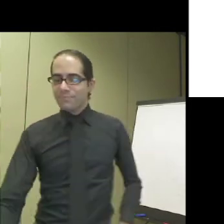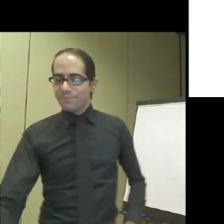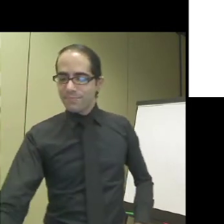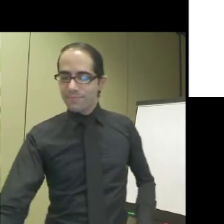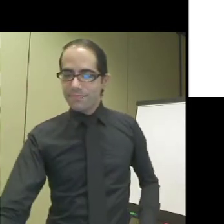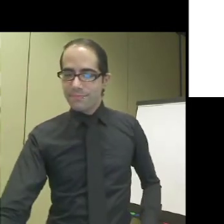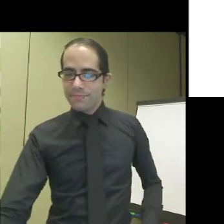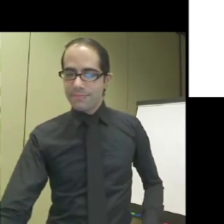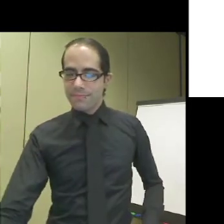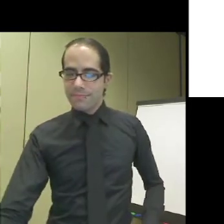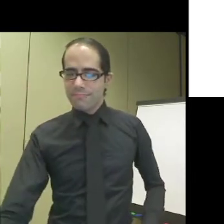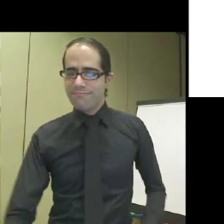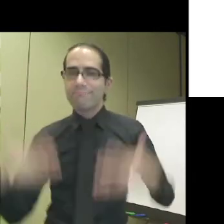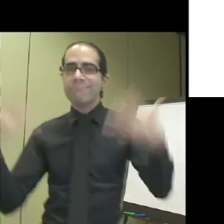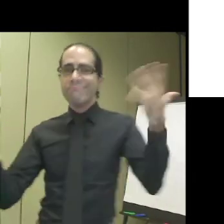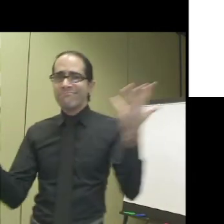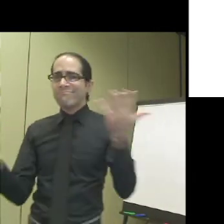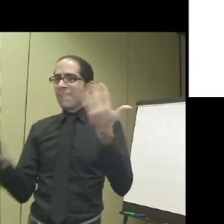wanted to give you an overview right now.